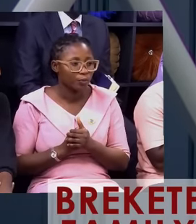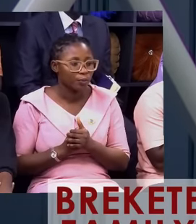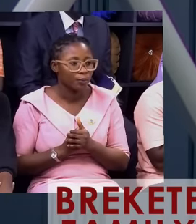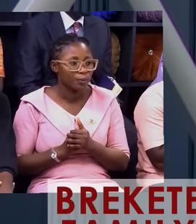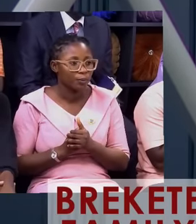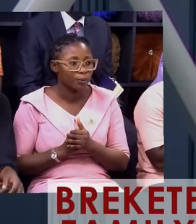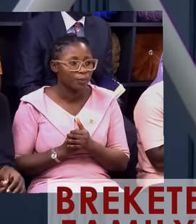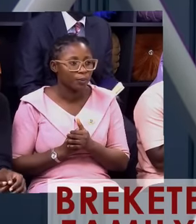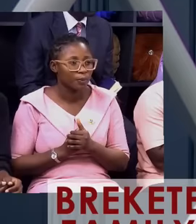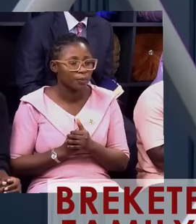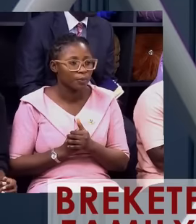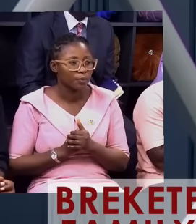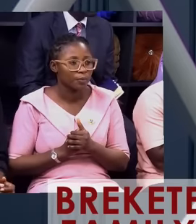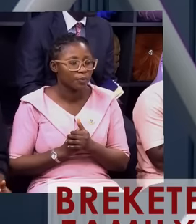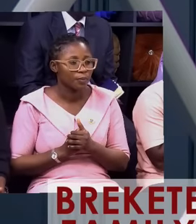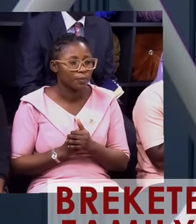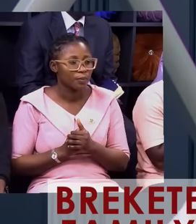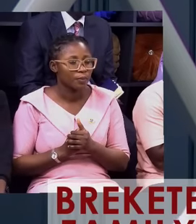contribution